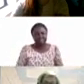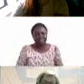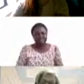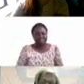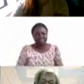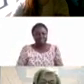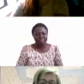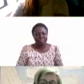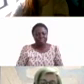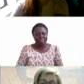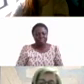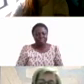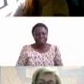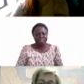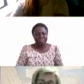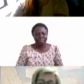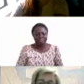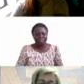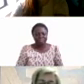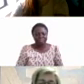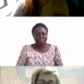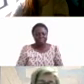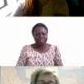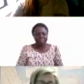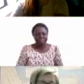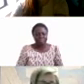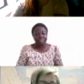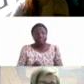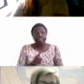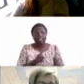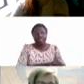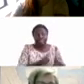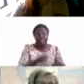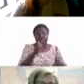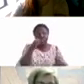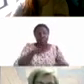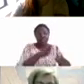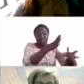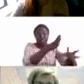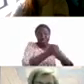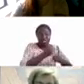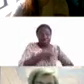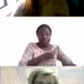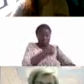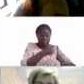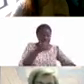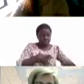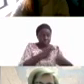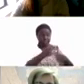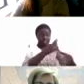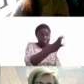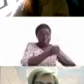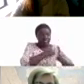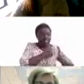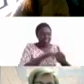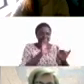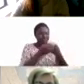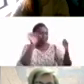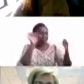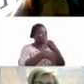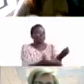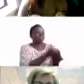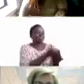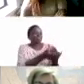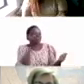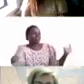it's believed that this man will not be respected and